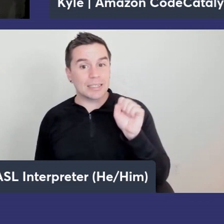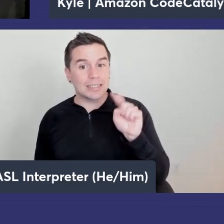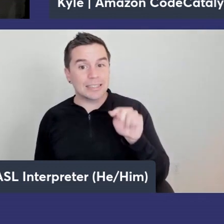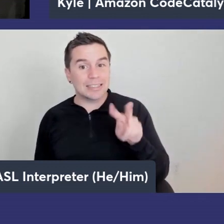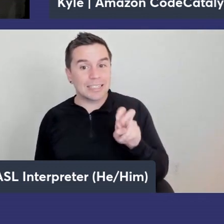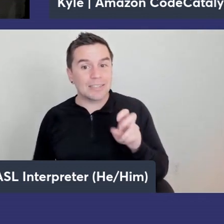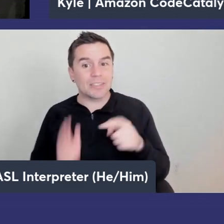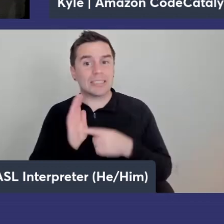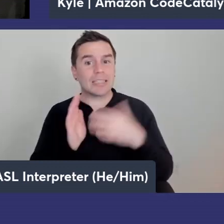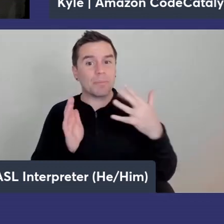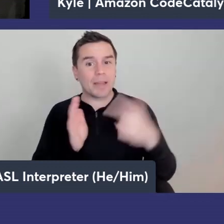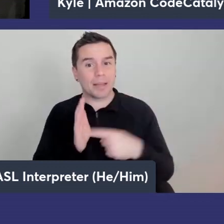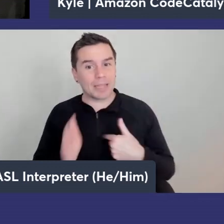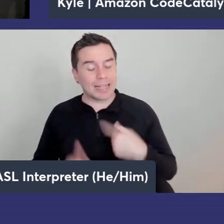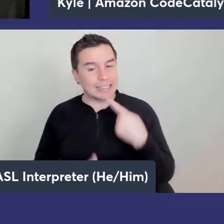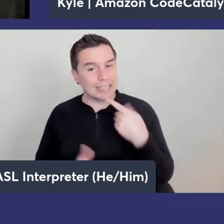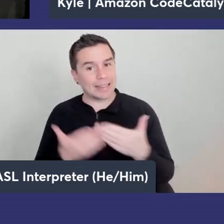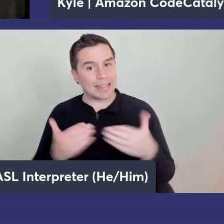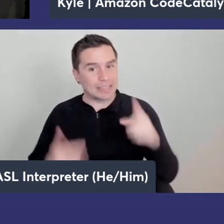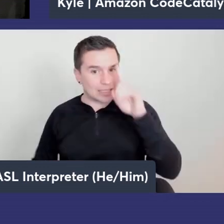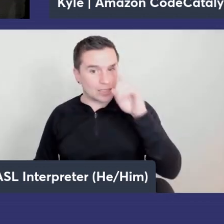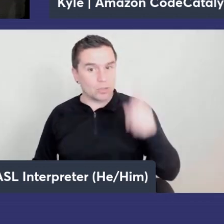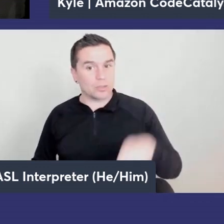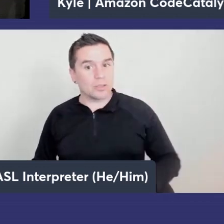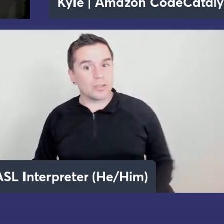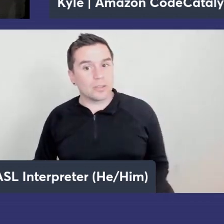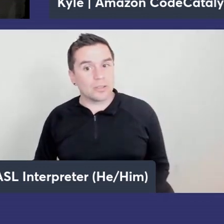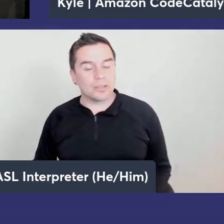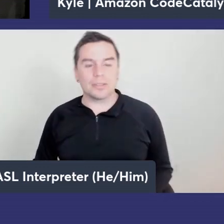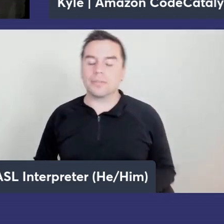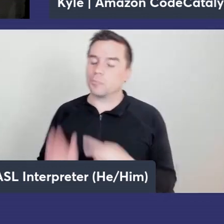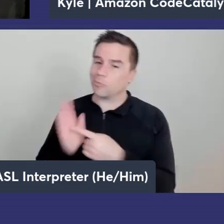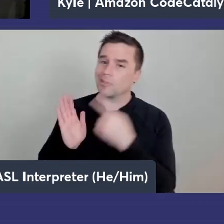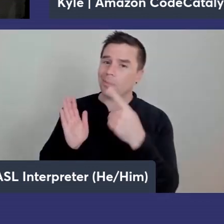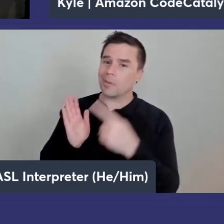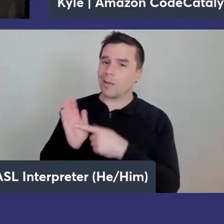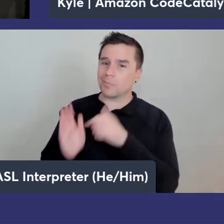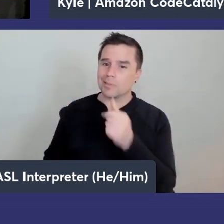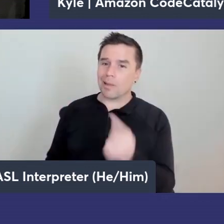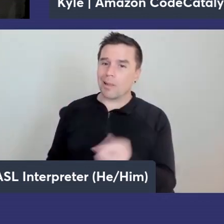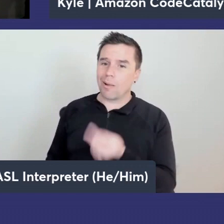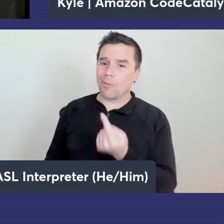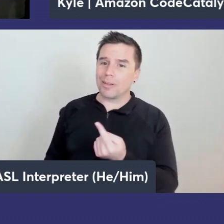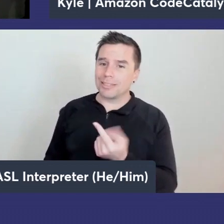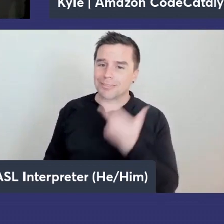that I will put. You can, yes, sometimes, not always.